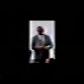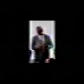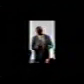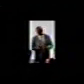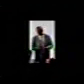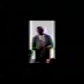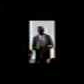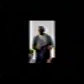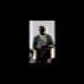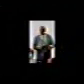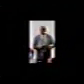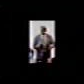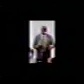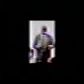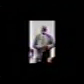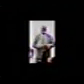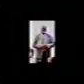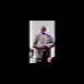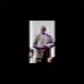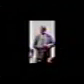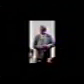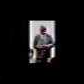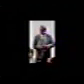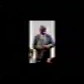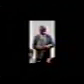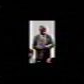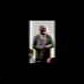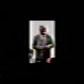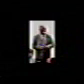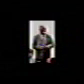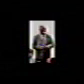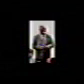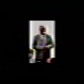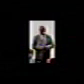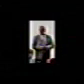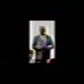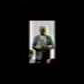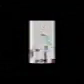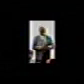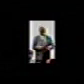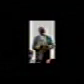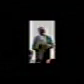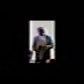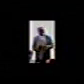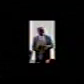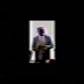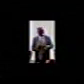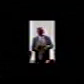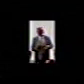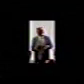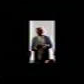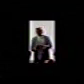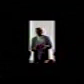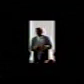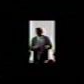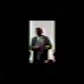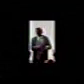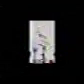from making progress, this time now, I cast them down in Jesus' name.